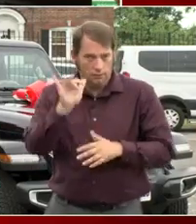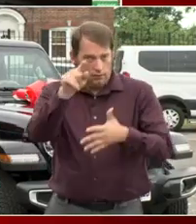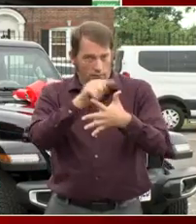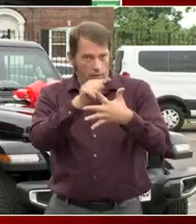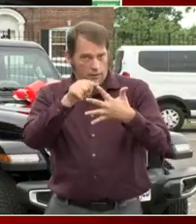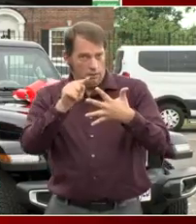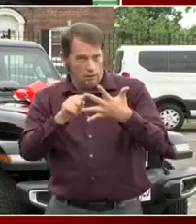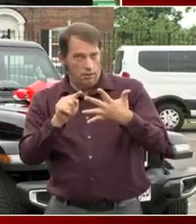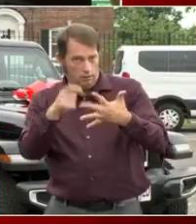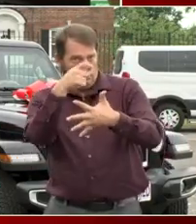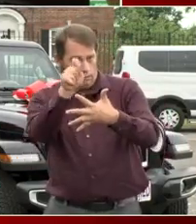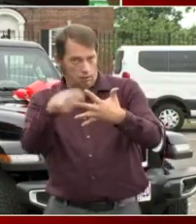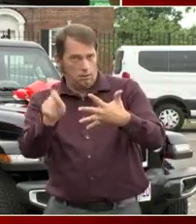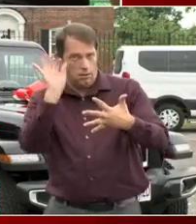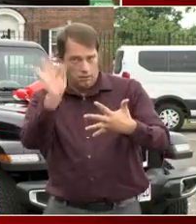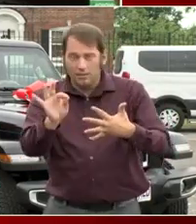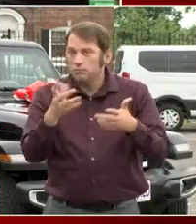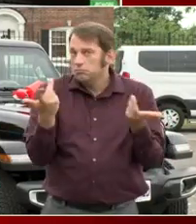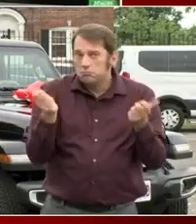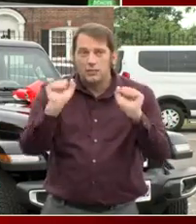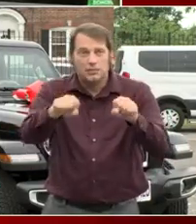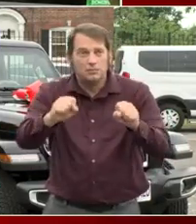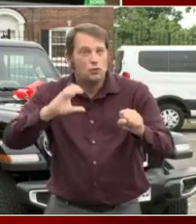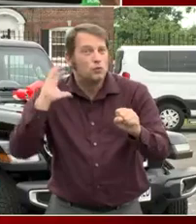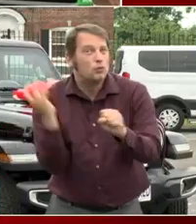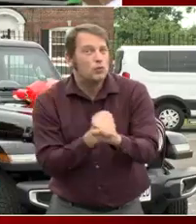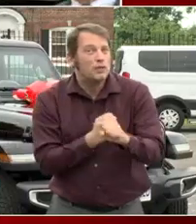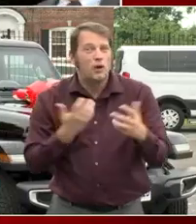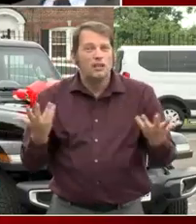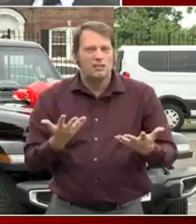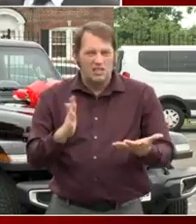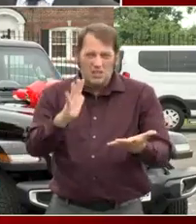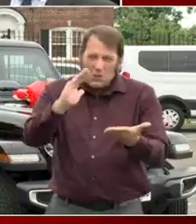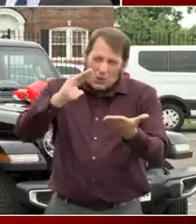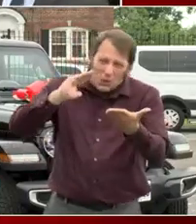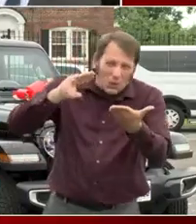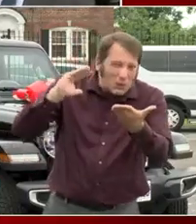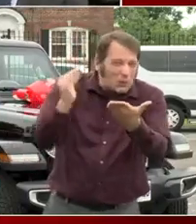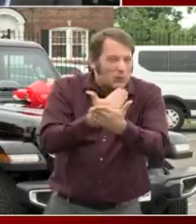to win what? A brand new car.